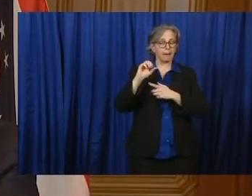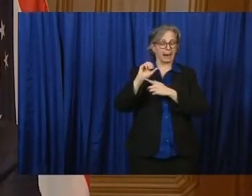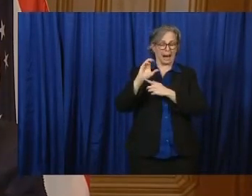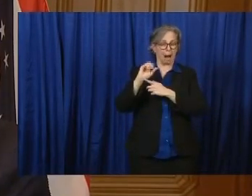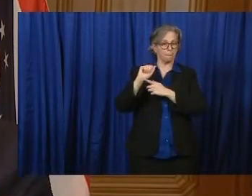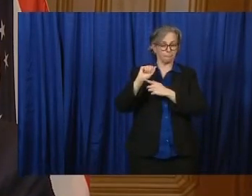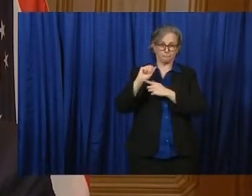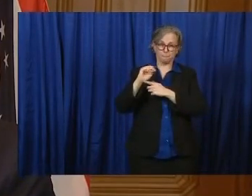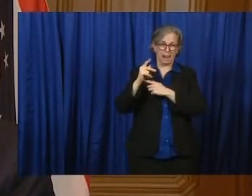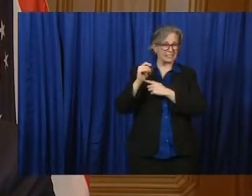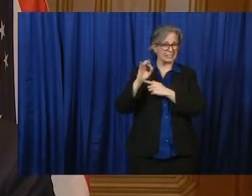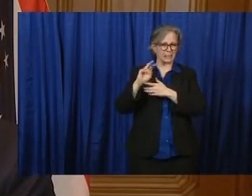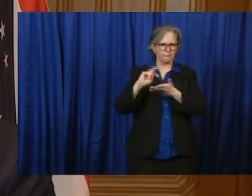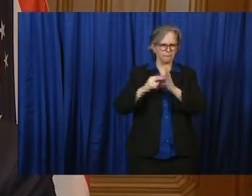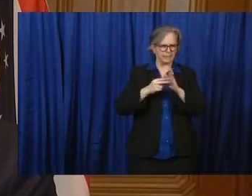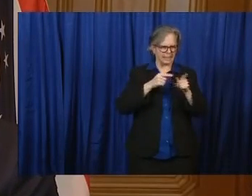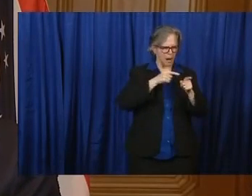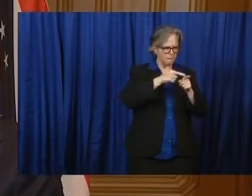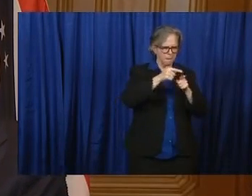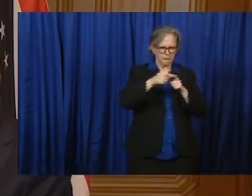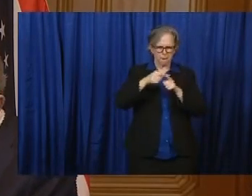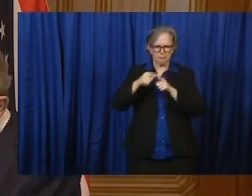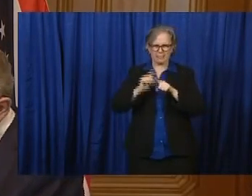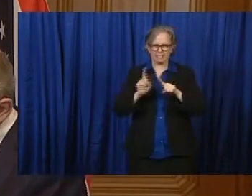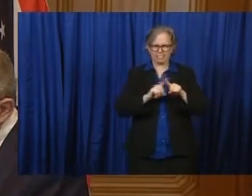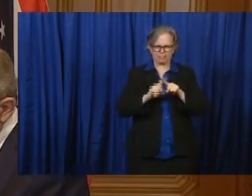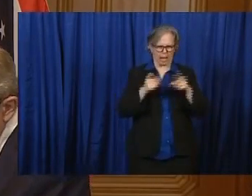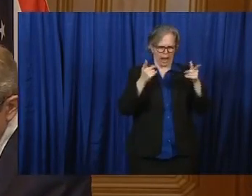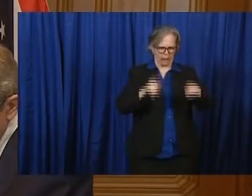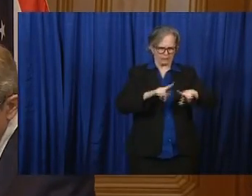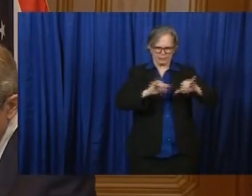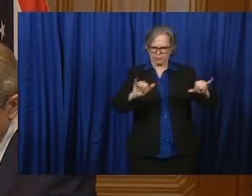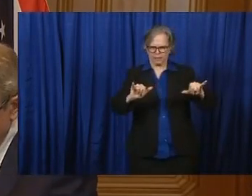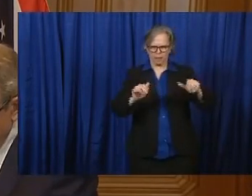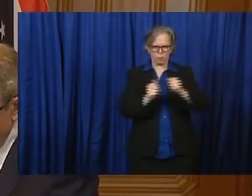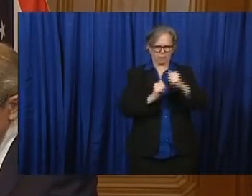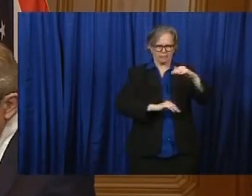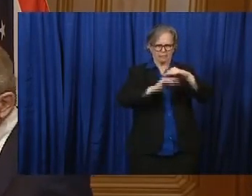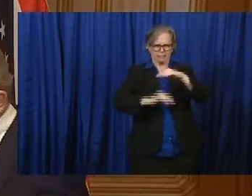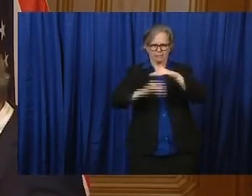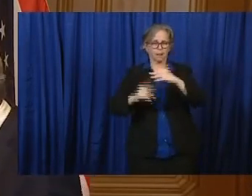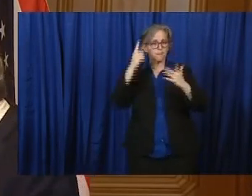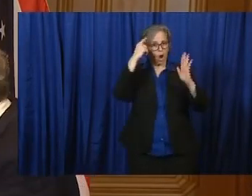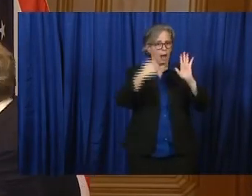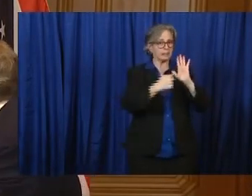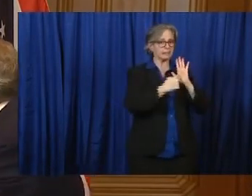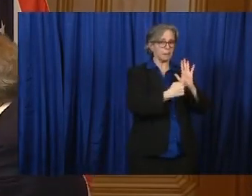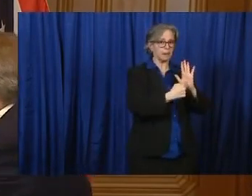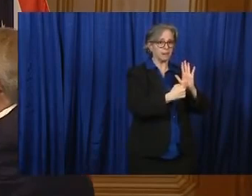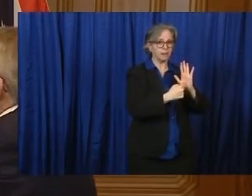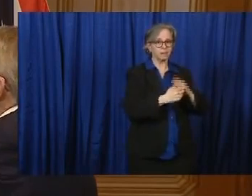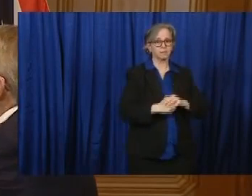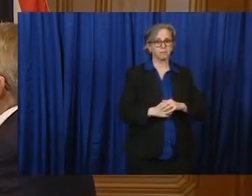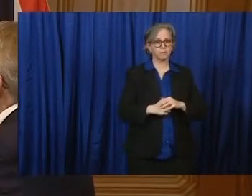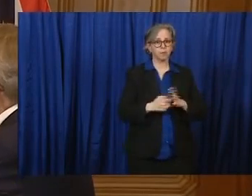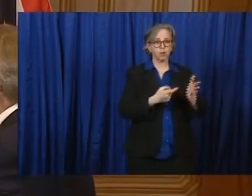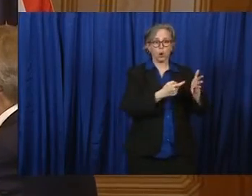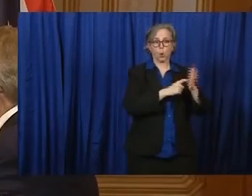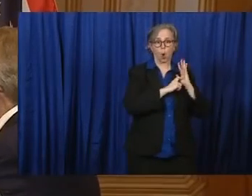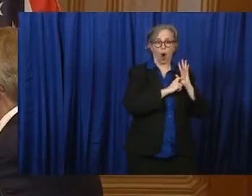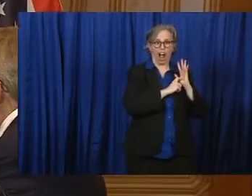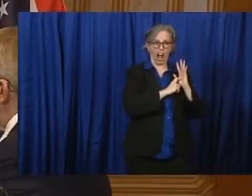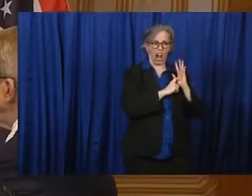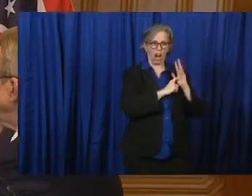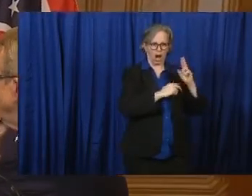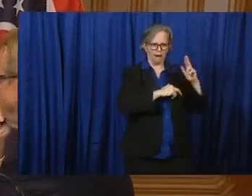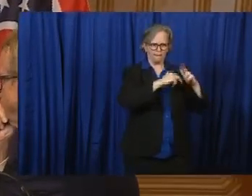effort. For example, we look at leasing or acquiring facilities as necessary, or even looking